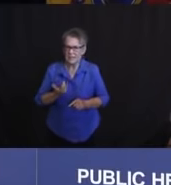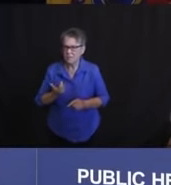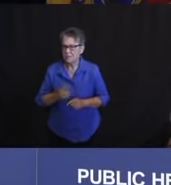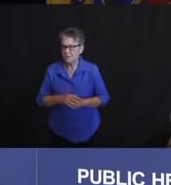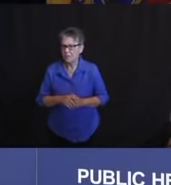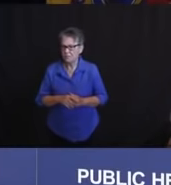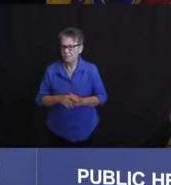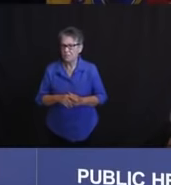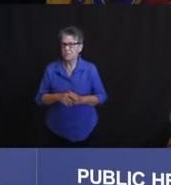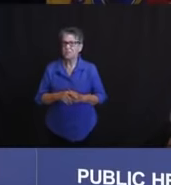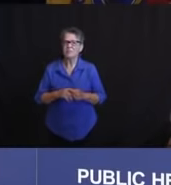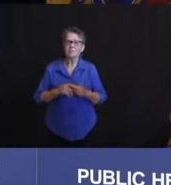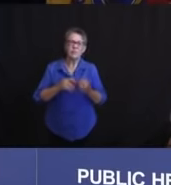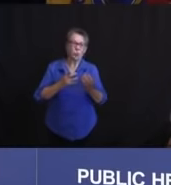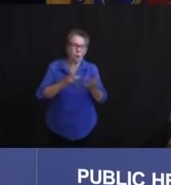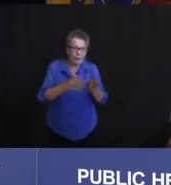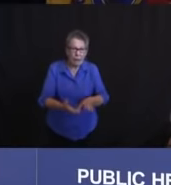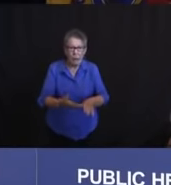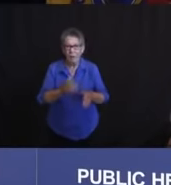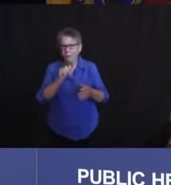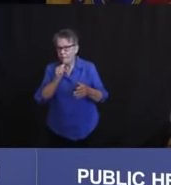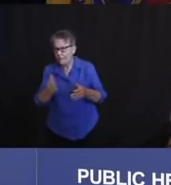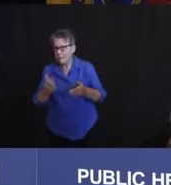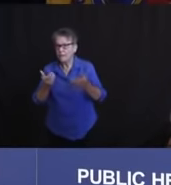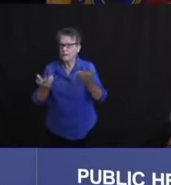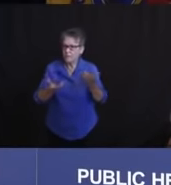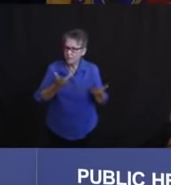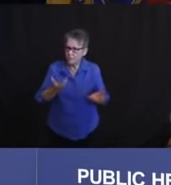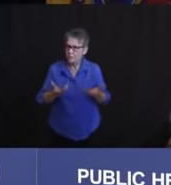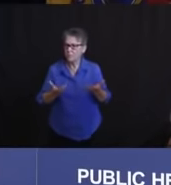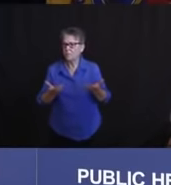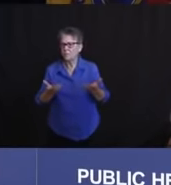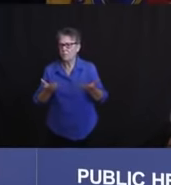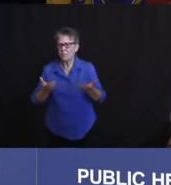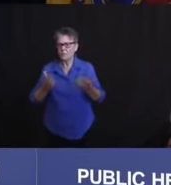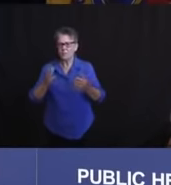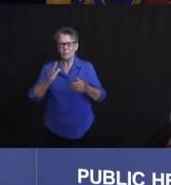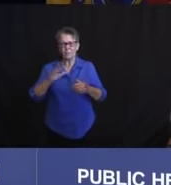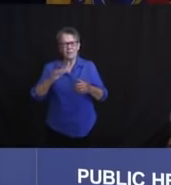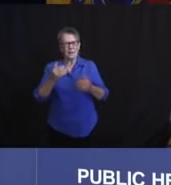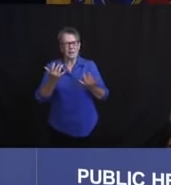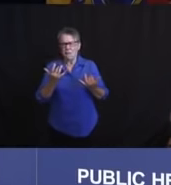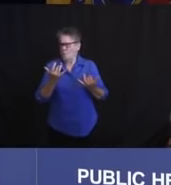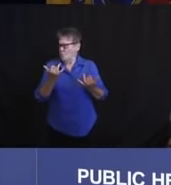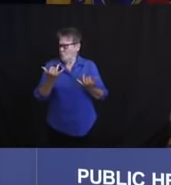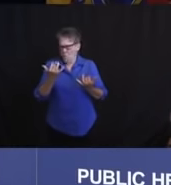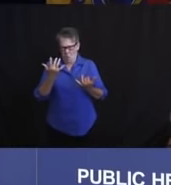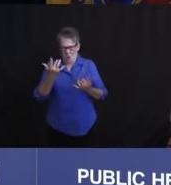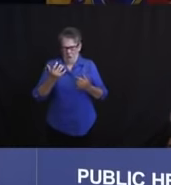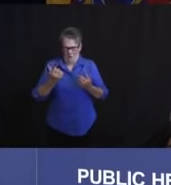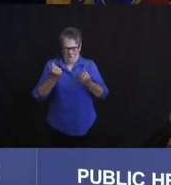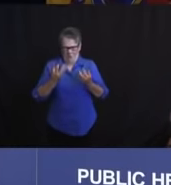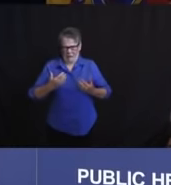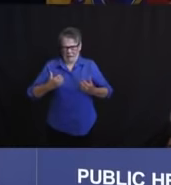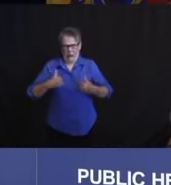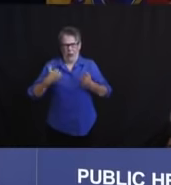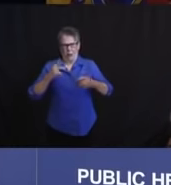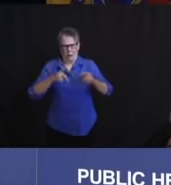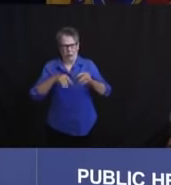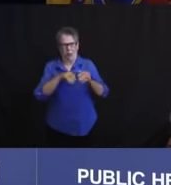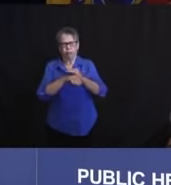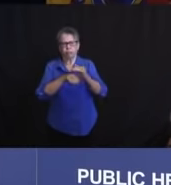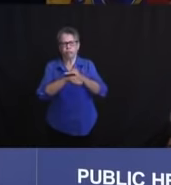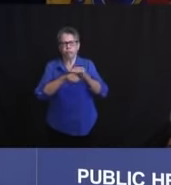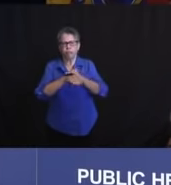We don't know the circumstances around, the younger hospitalizations, but certainly, if you're seeing more younger